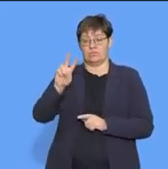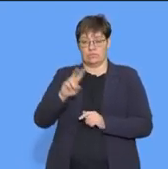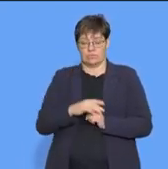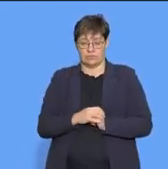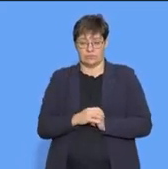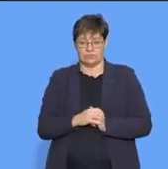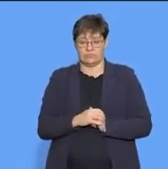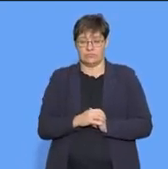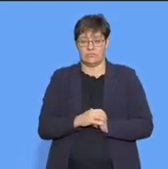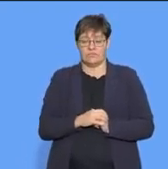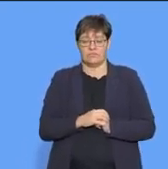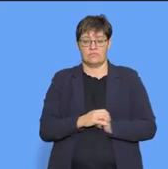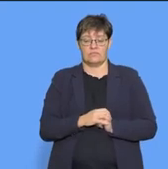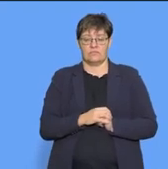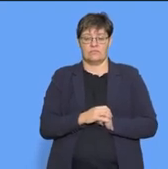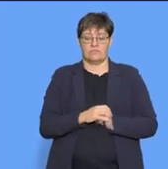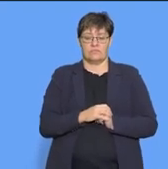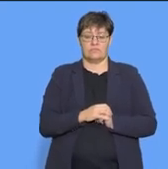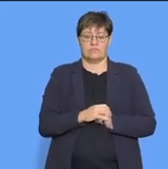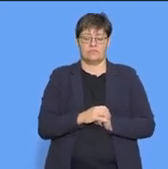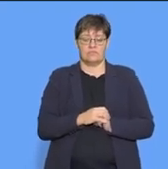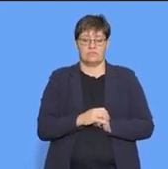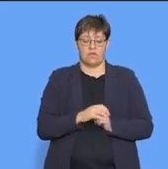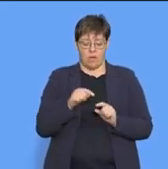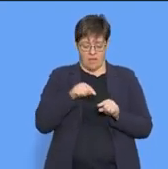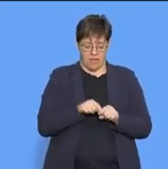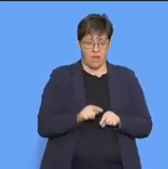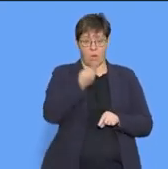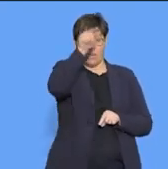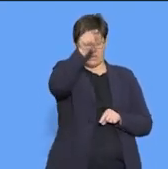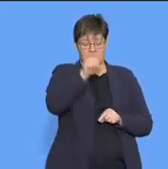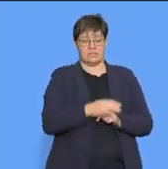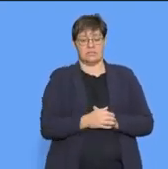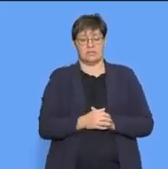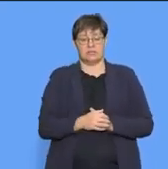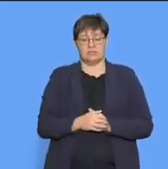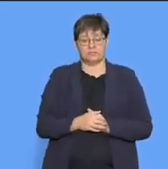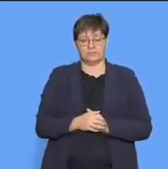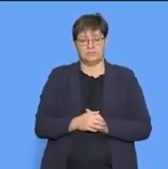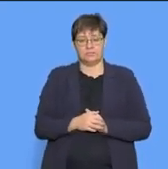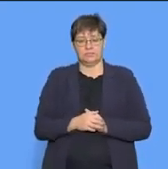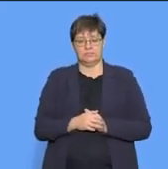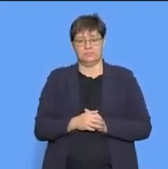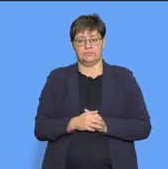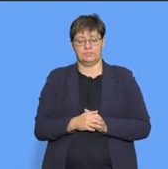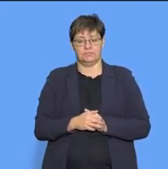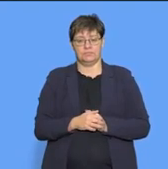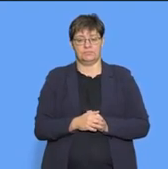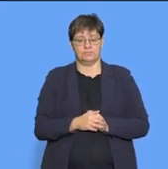114, and the angle that we're now going to use is the angle we found, because across from 114 is 92, so we're going to put